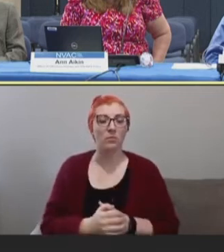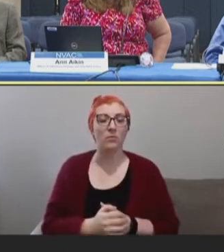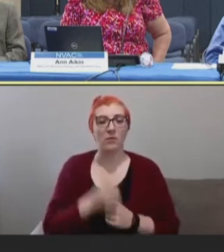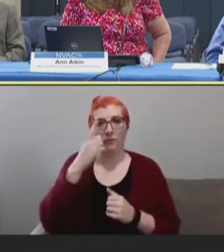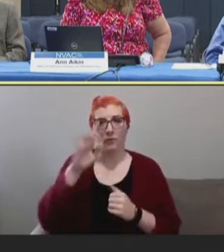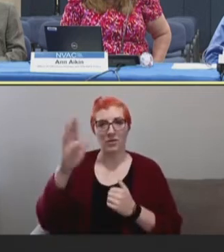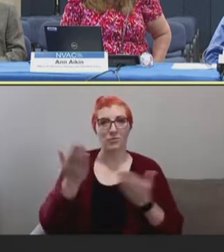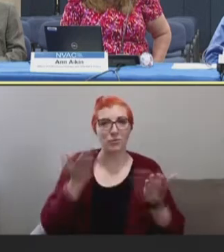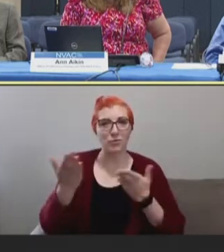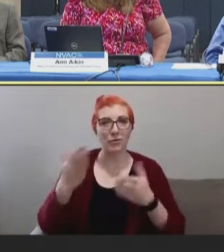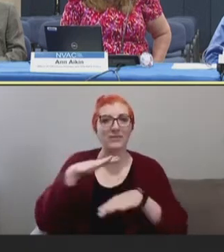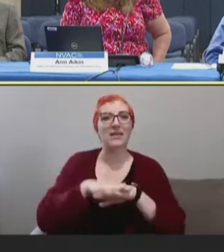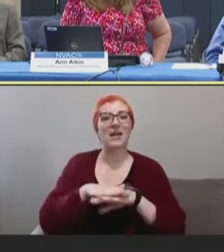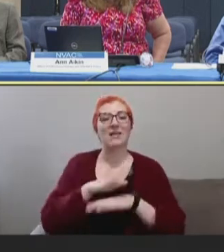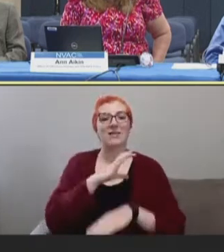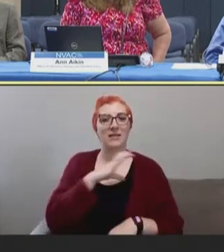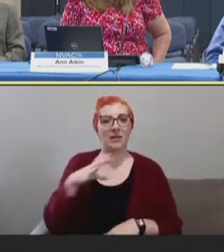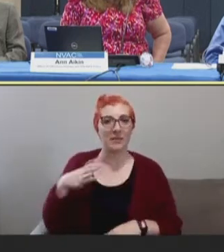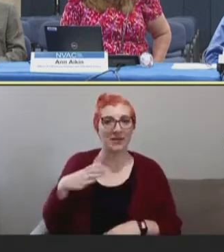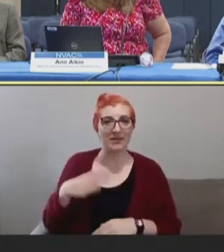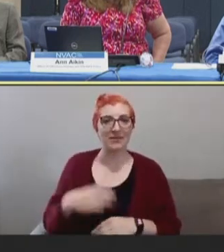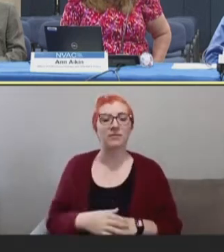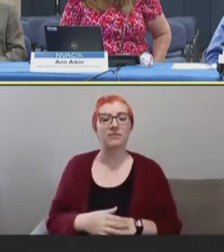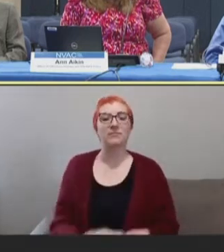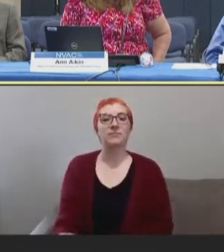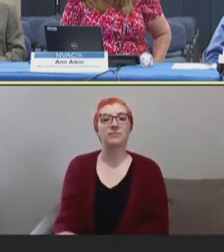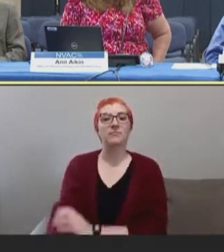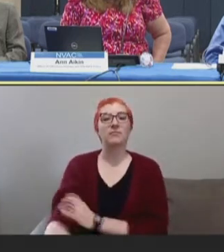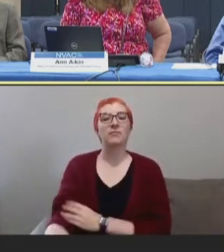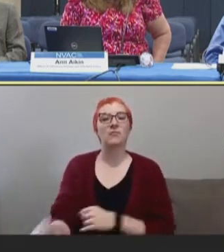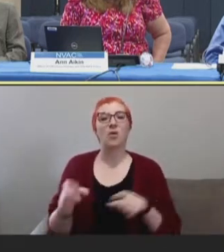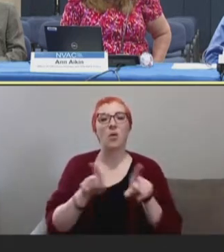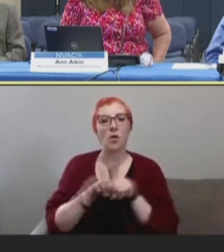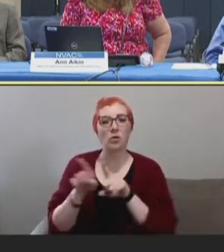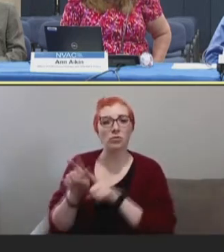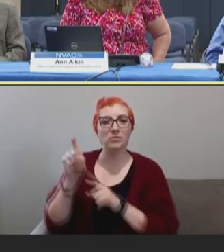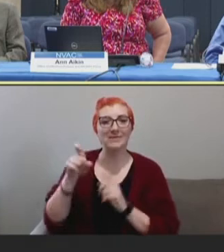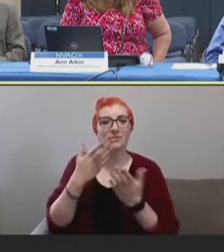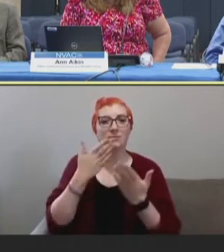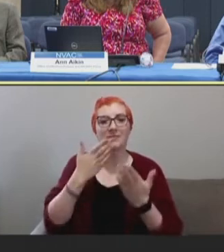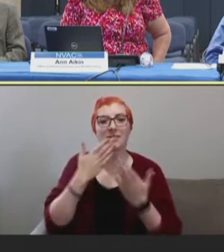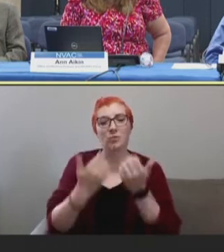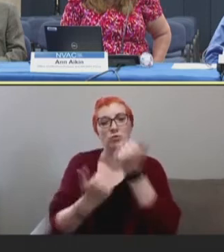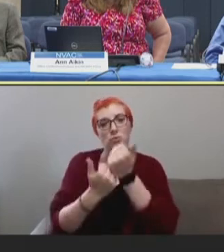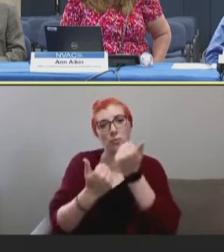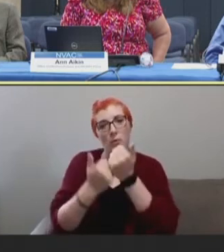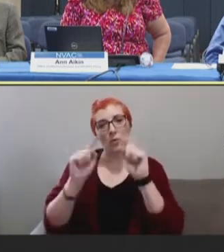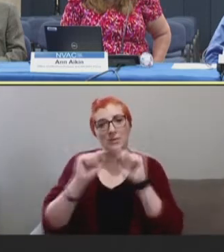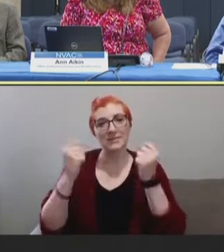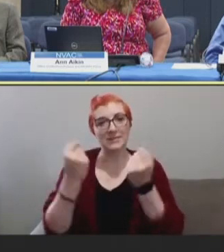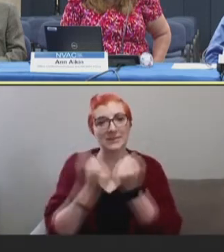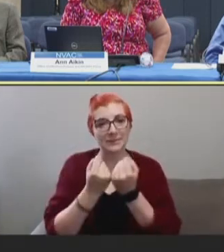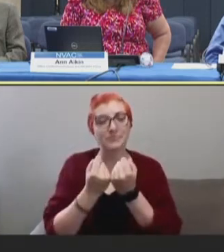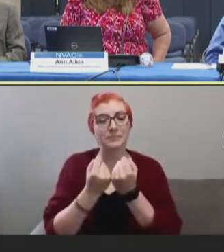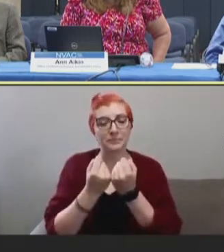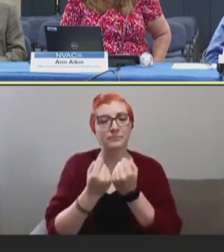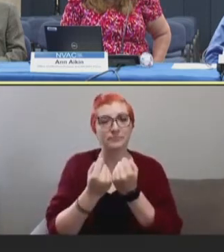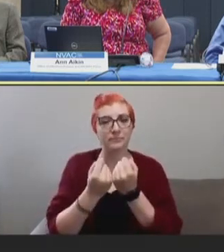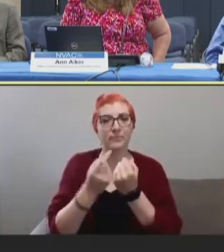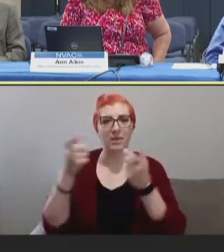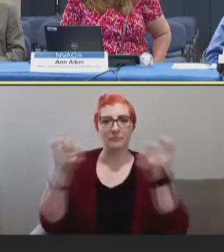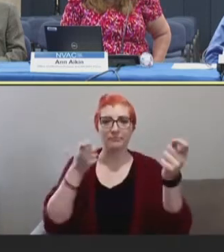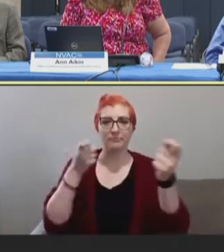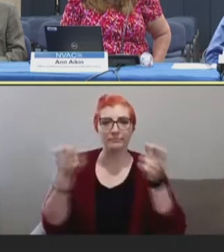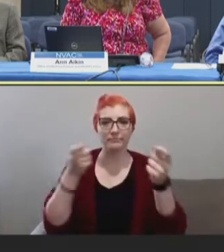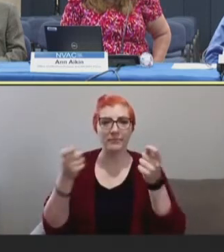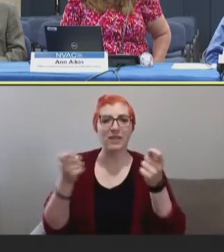on the committee. And I need to also thank our support team who played pivotal roles in managing the committee, including